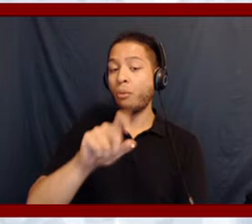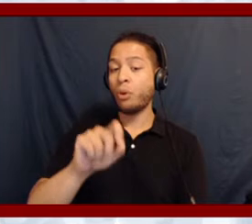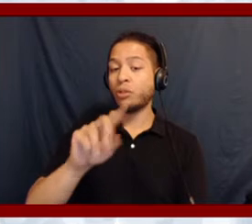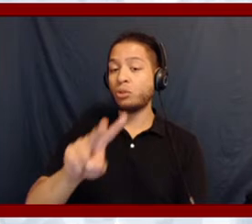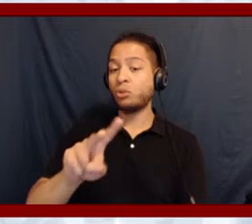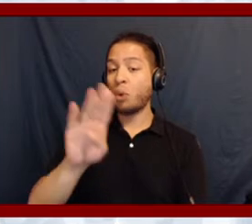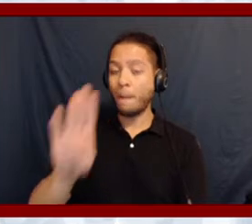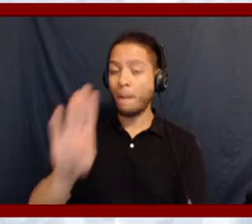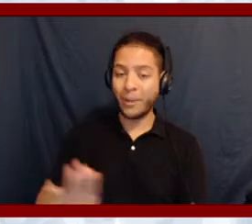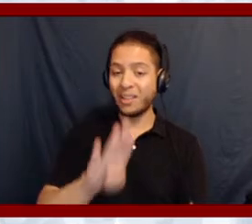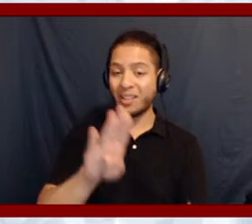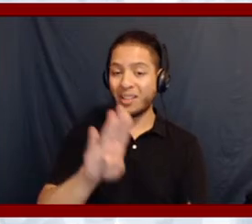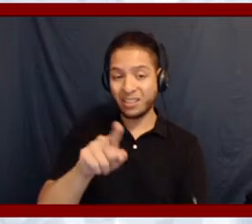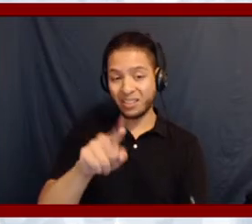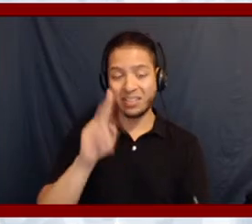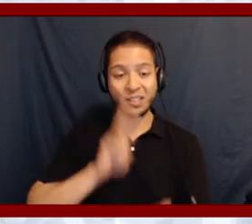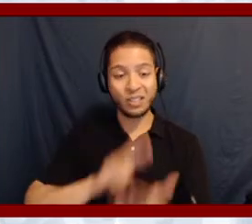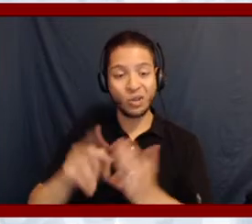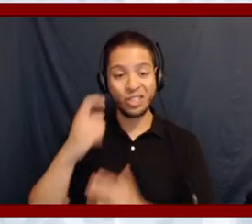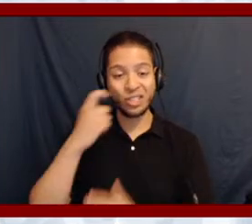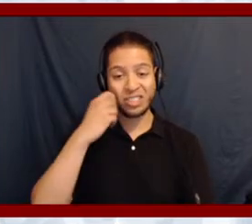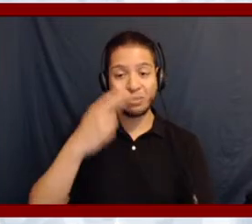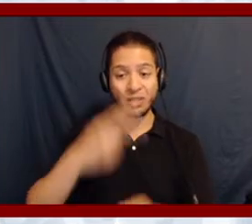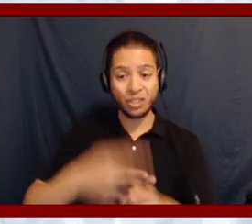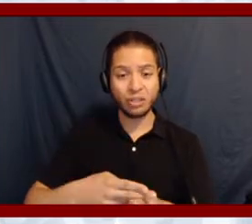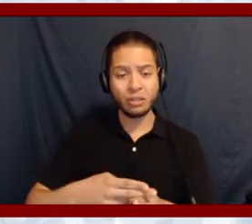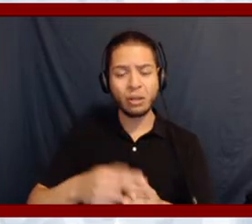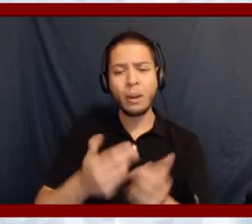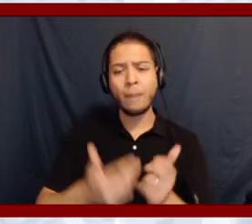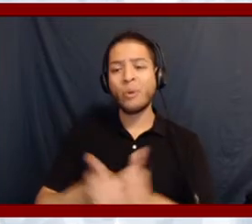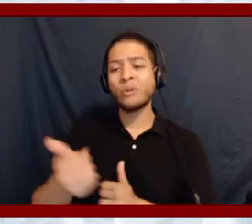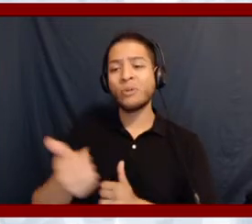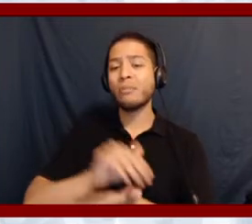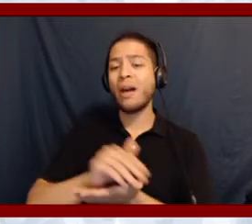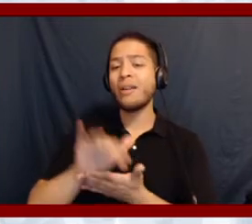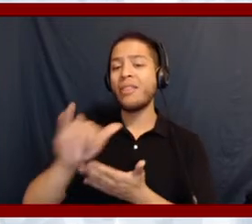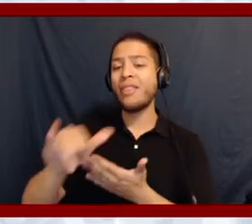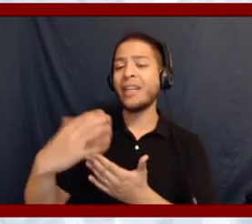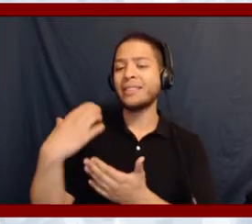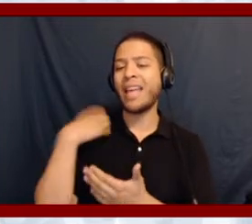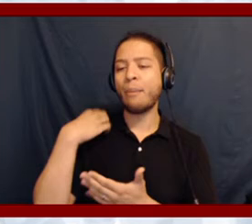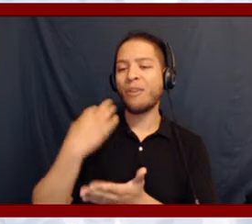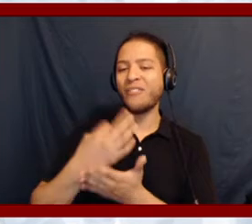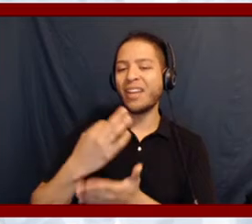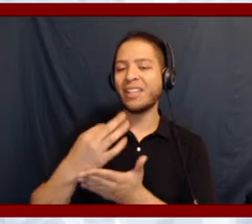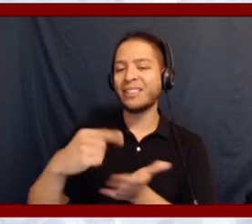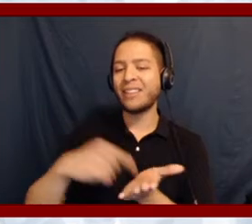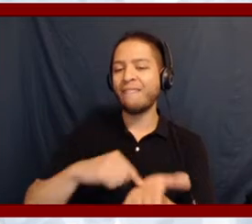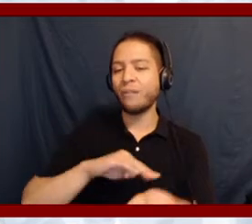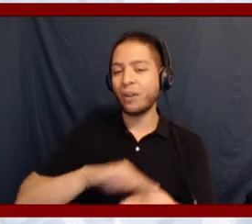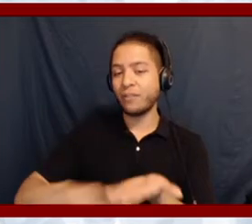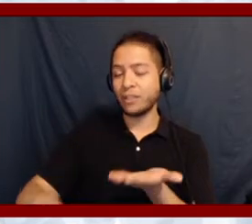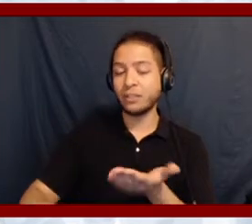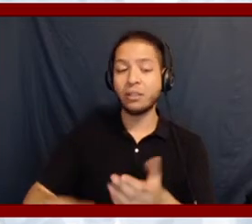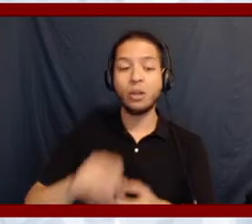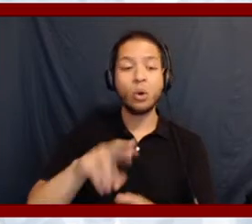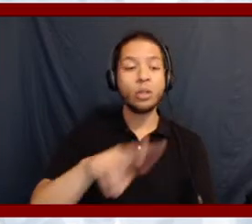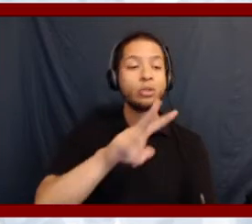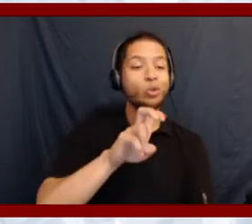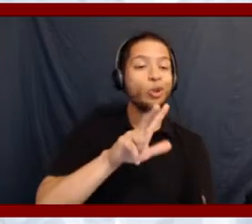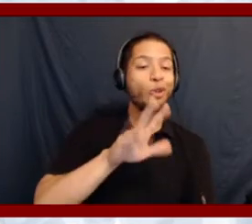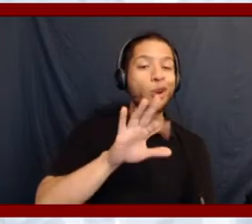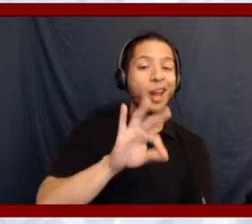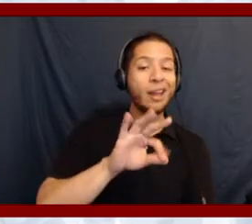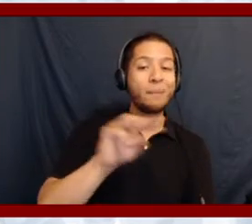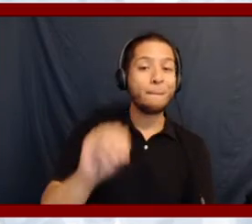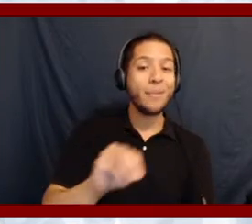part of that is capital finance, debt forgiveness, or if you look at the proposed $239 million just for